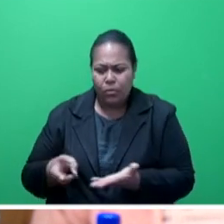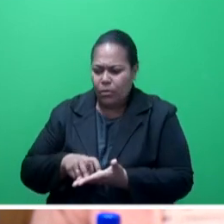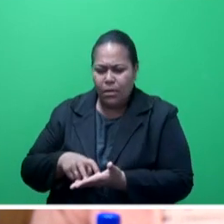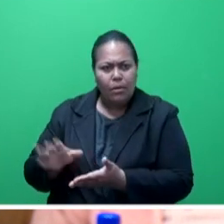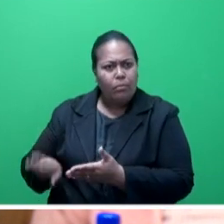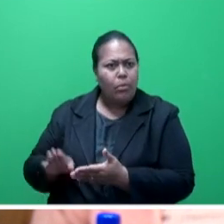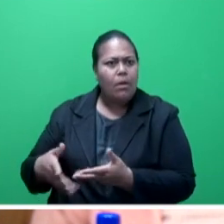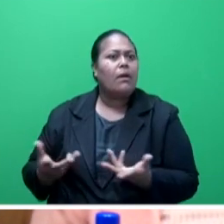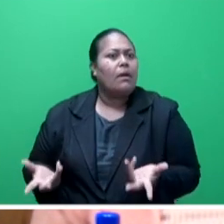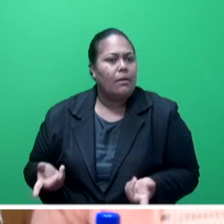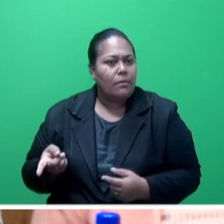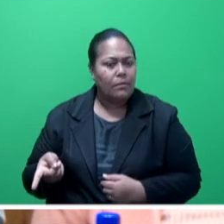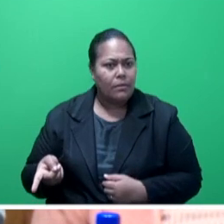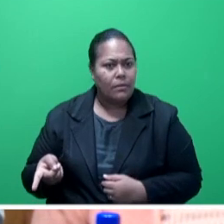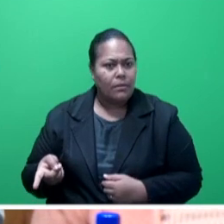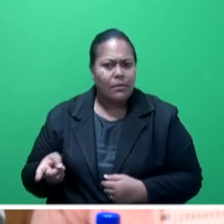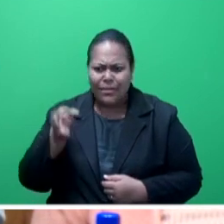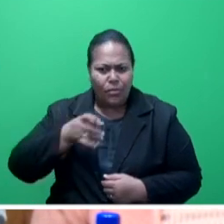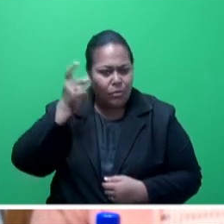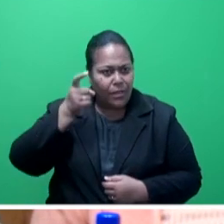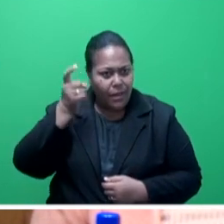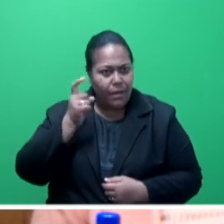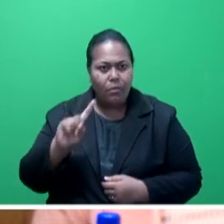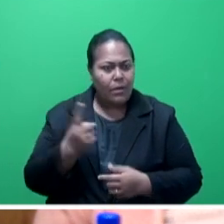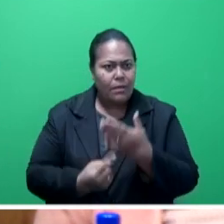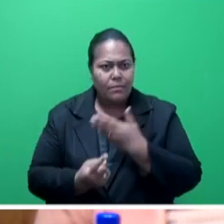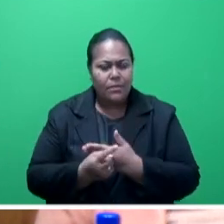They do not care what happens to the vulnerable people of this country.